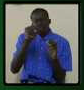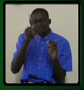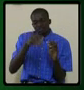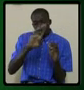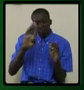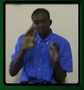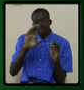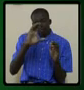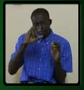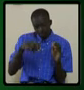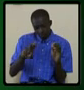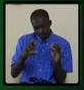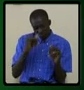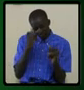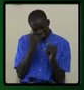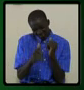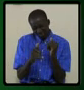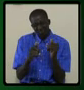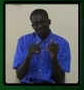least reactive, copper.